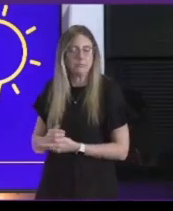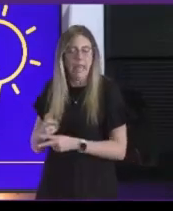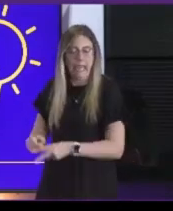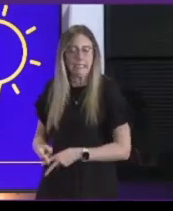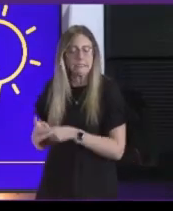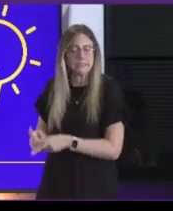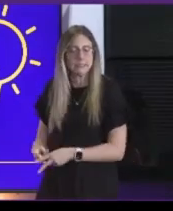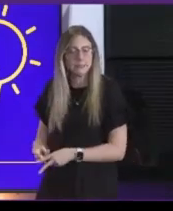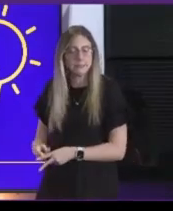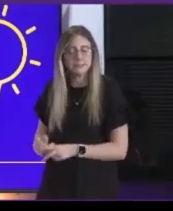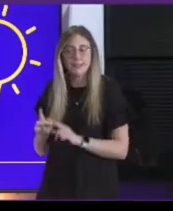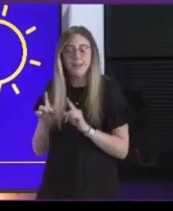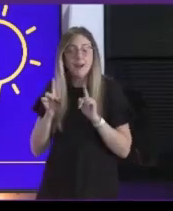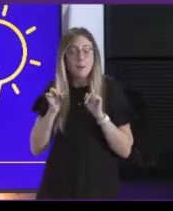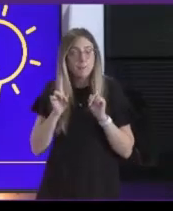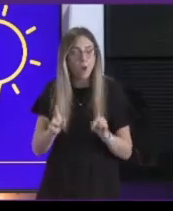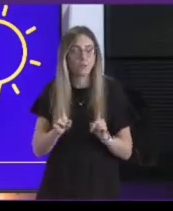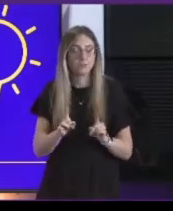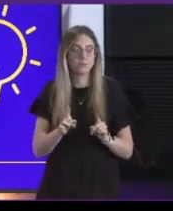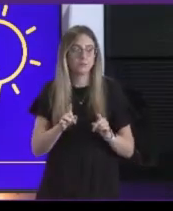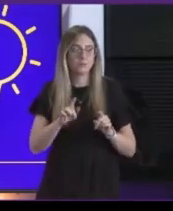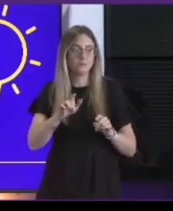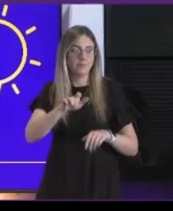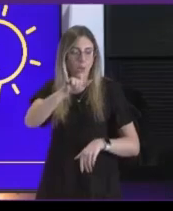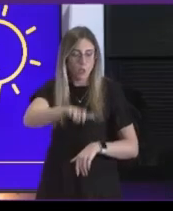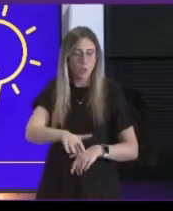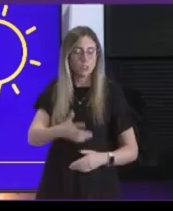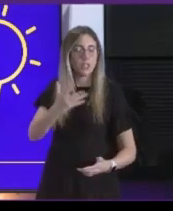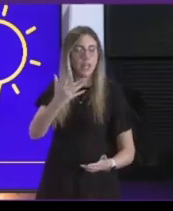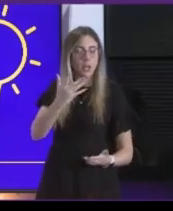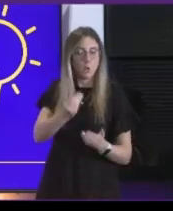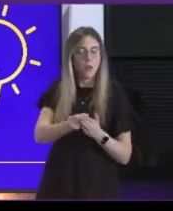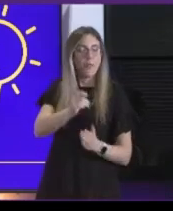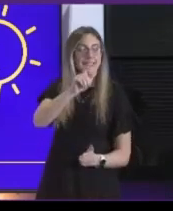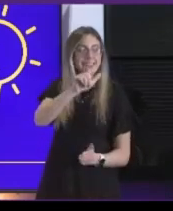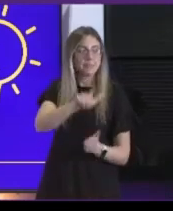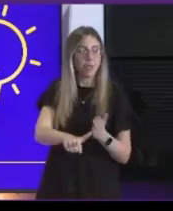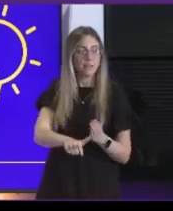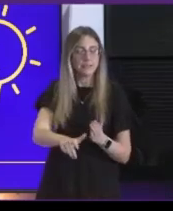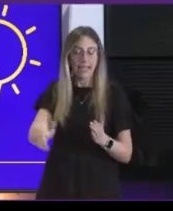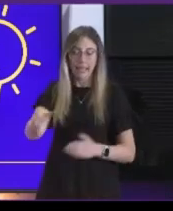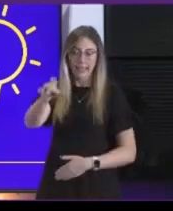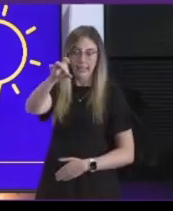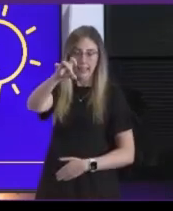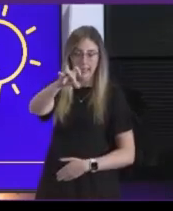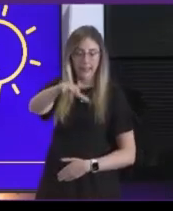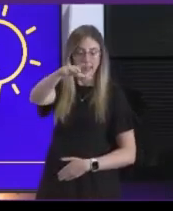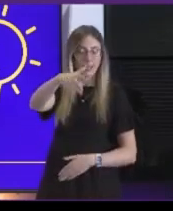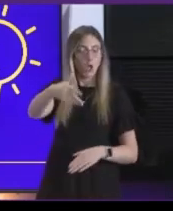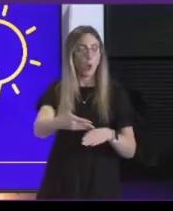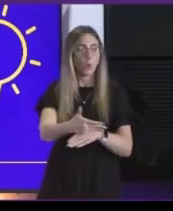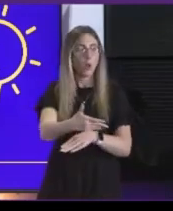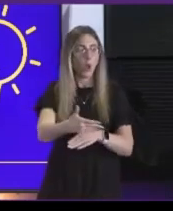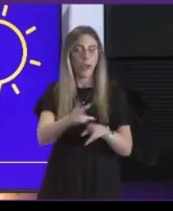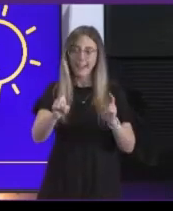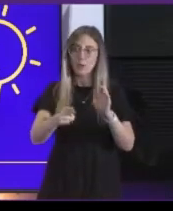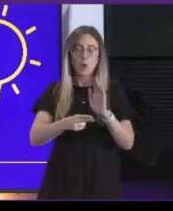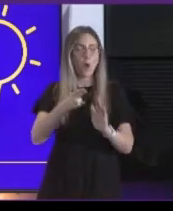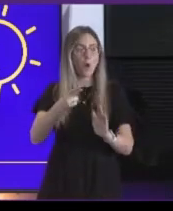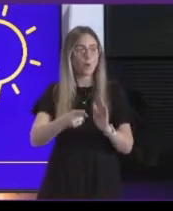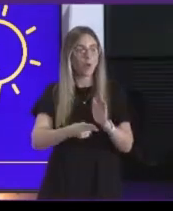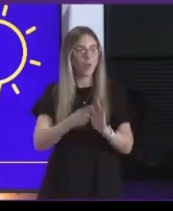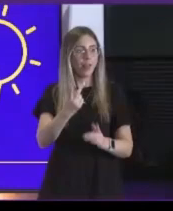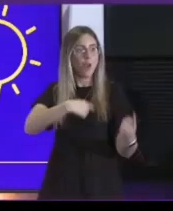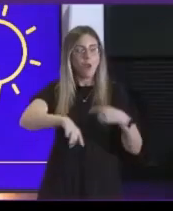When we put people with disabilities into the workforce and it's normalized, then the